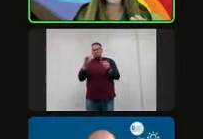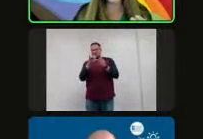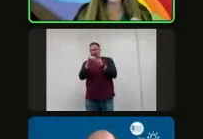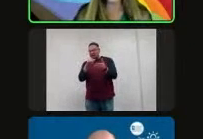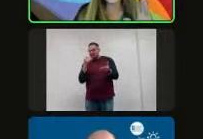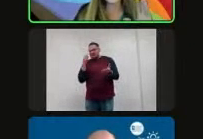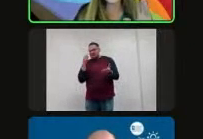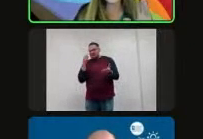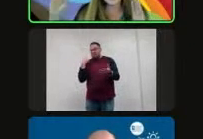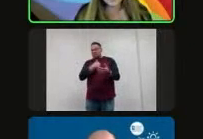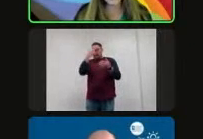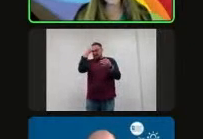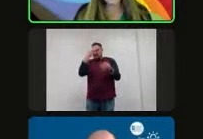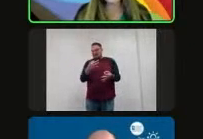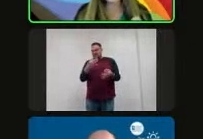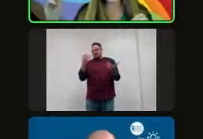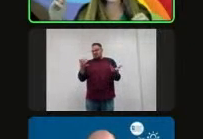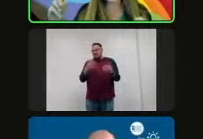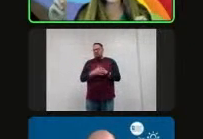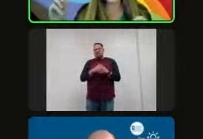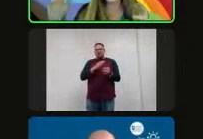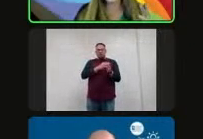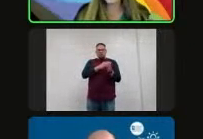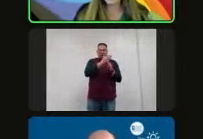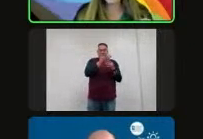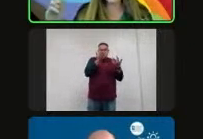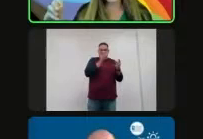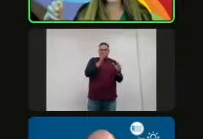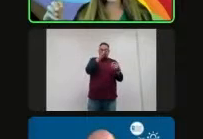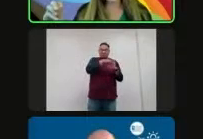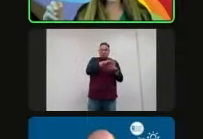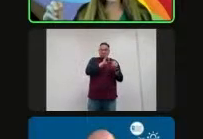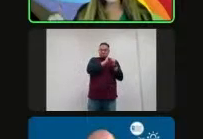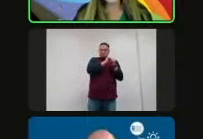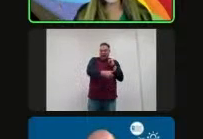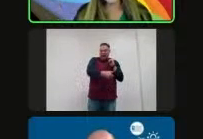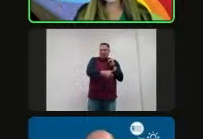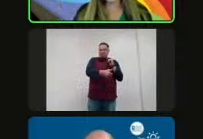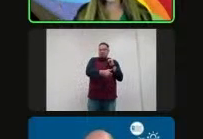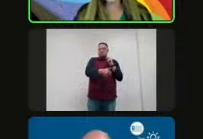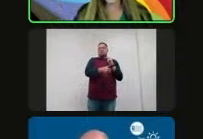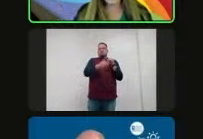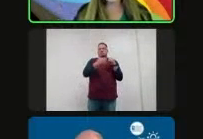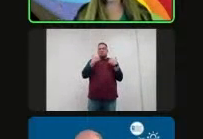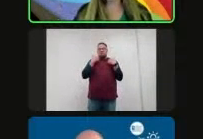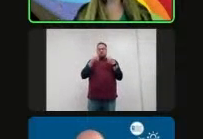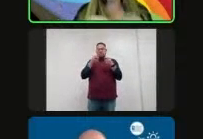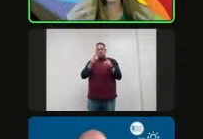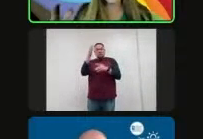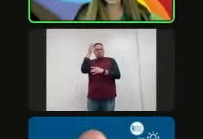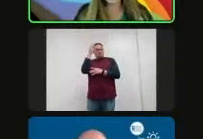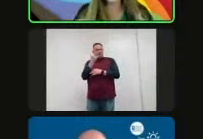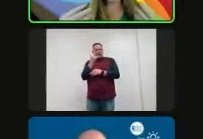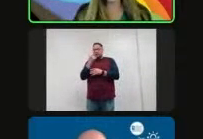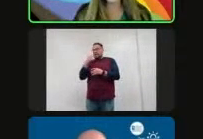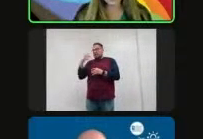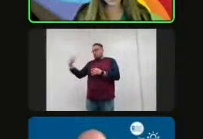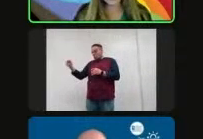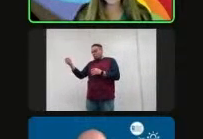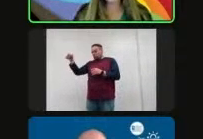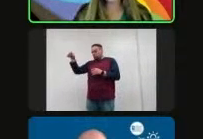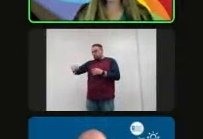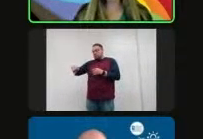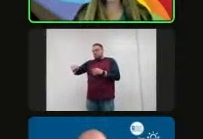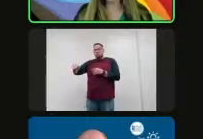make a decision, majority passes the decision, we've had the opportunity in the boardroom to say why we're voting no and part of the